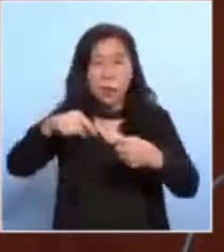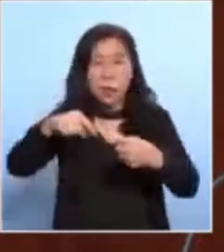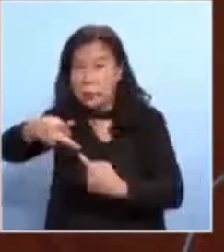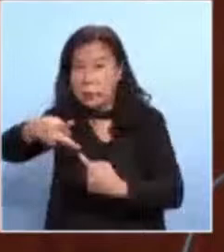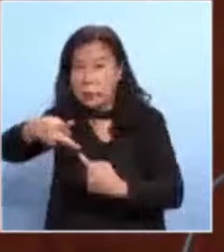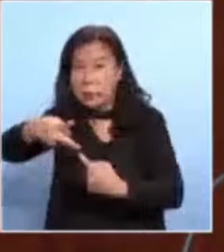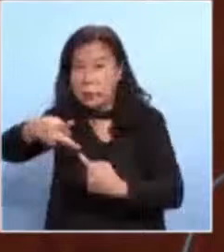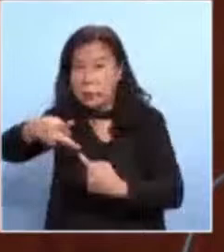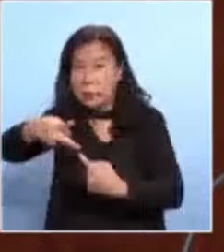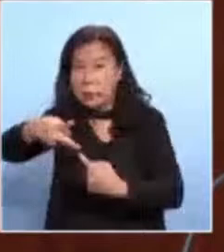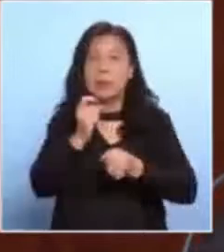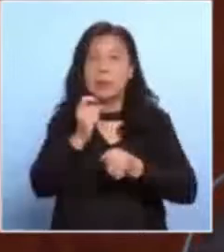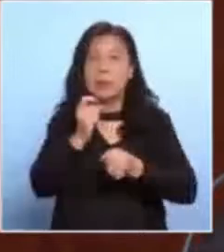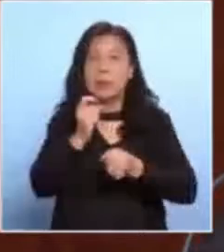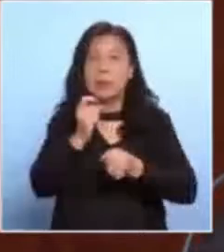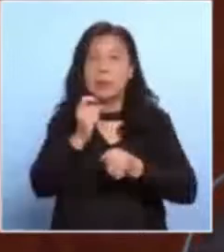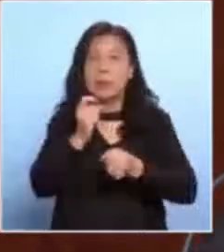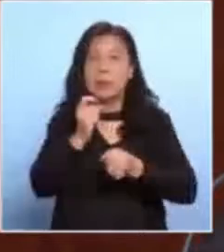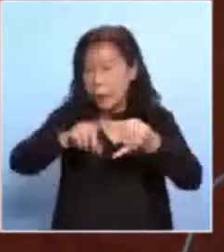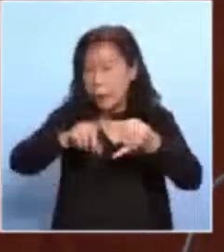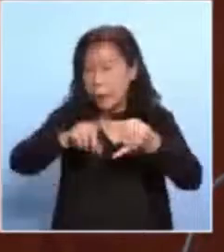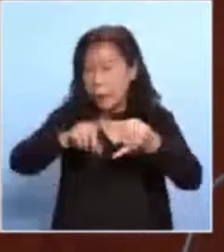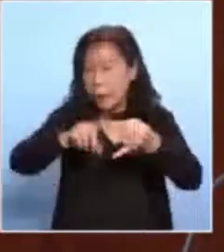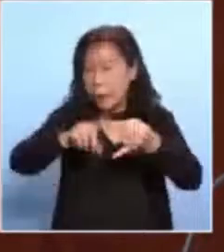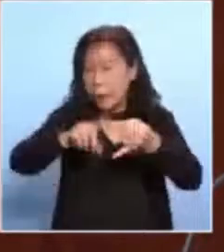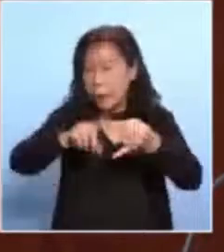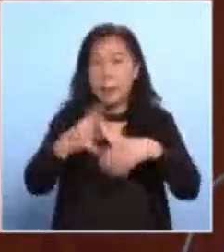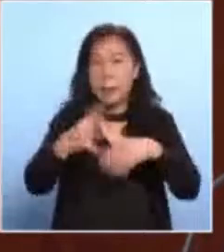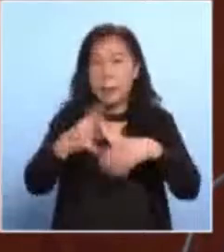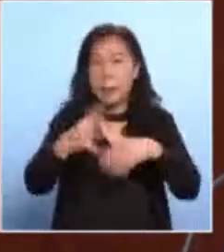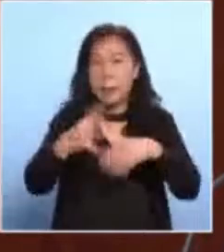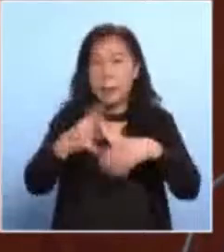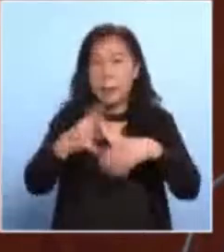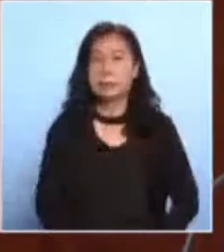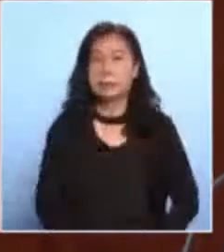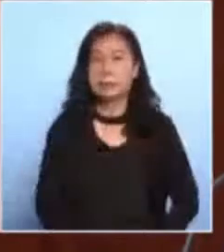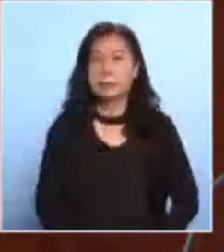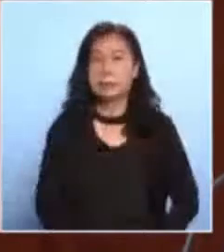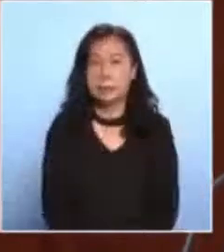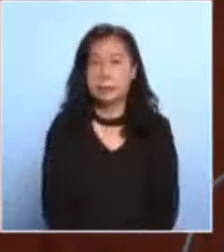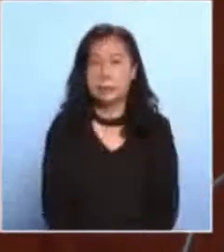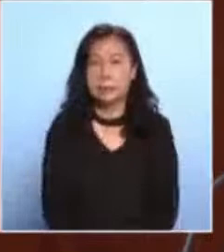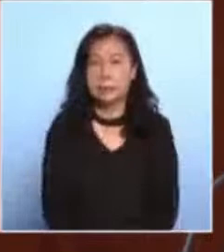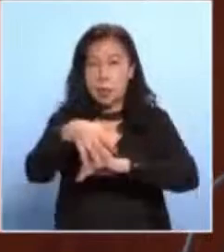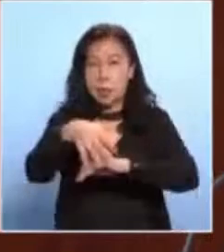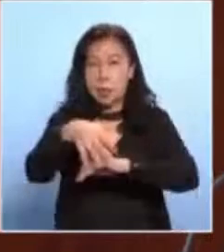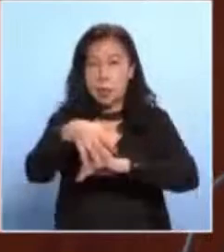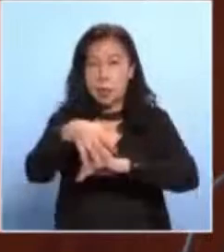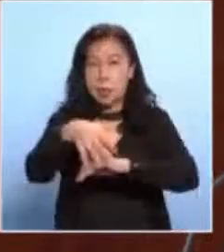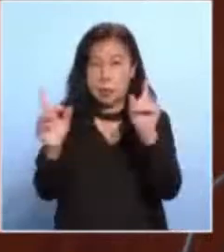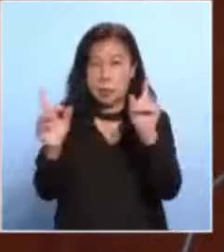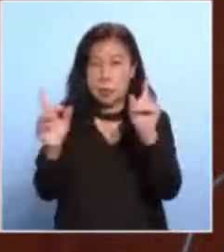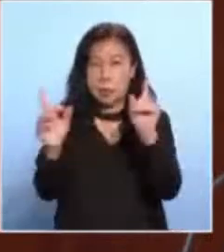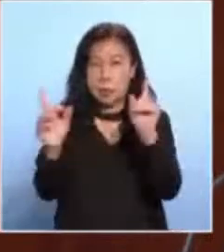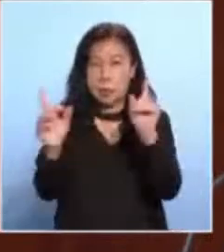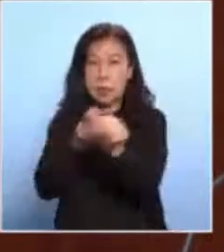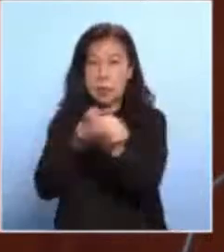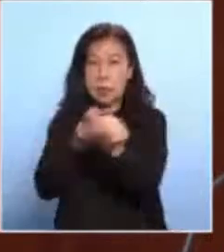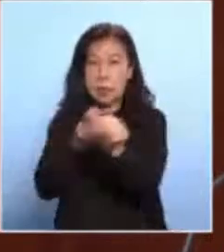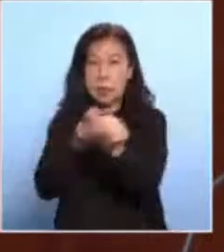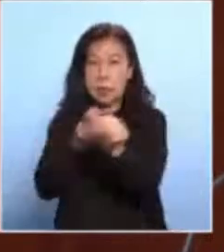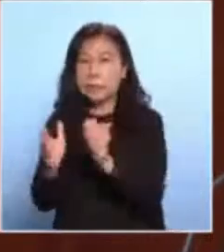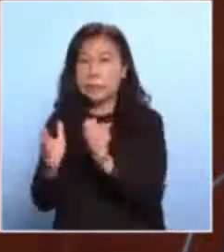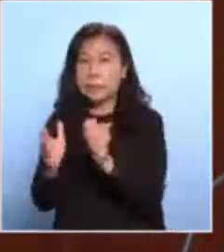inventions. 3. Plan for regulatory arrangements on patent agent services. The government will